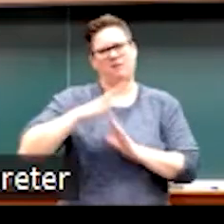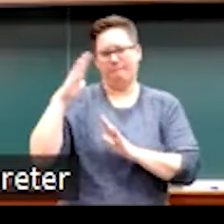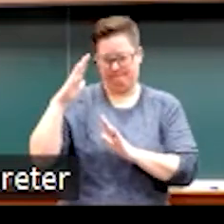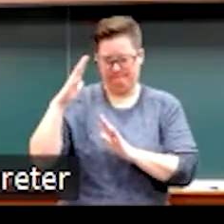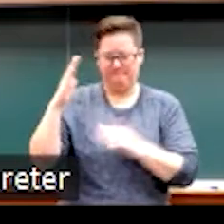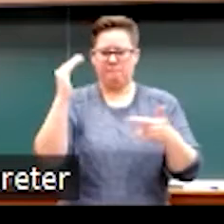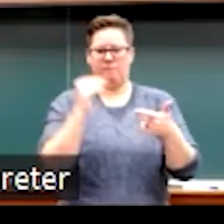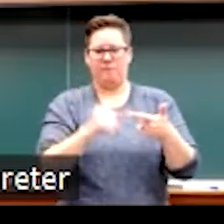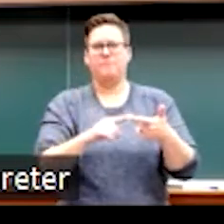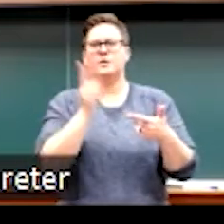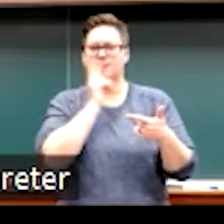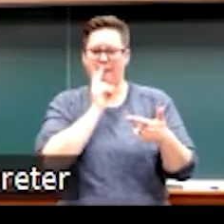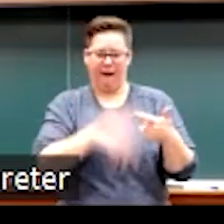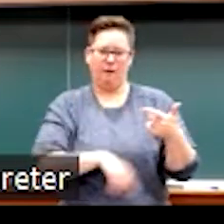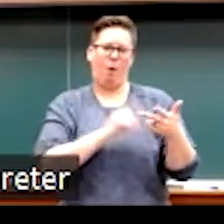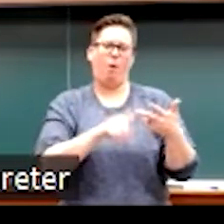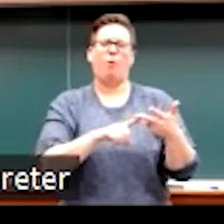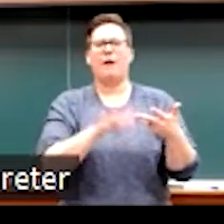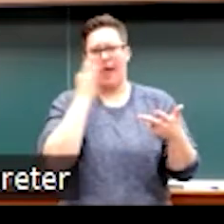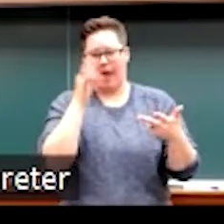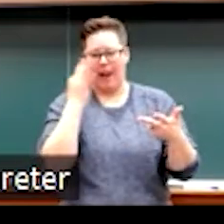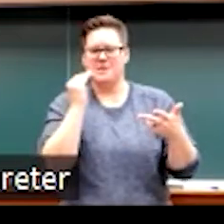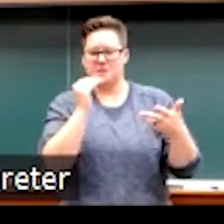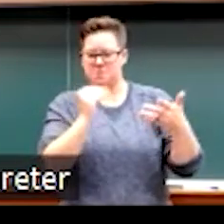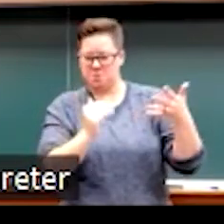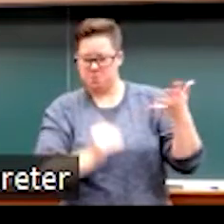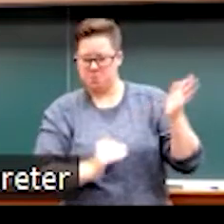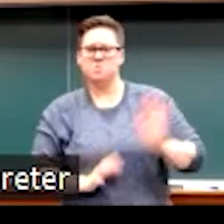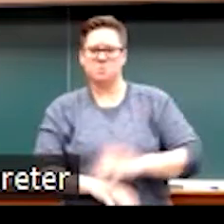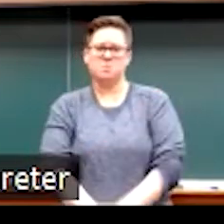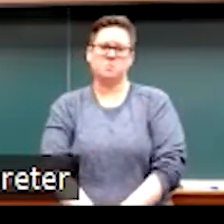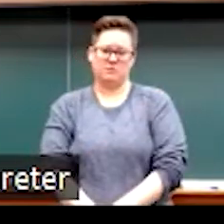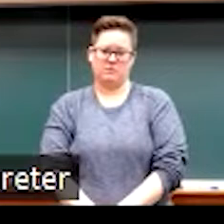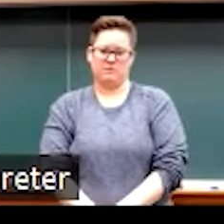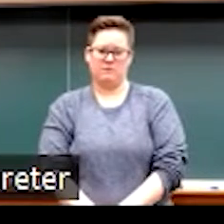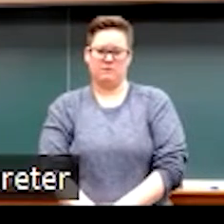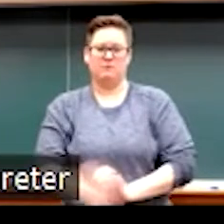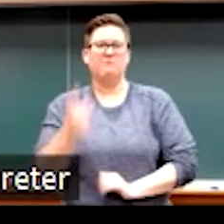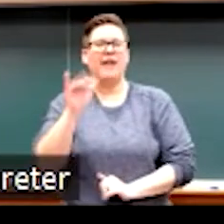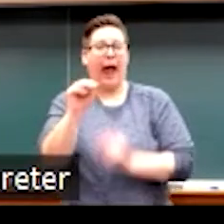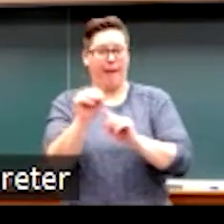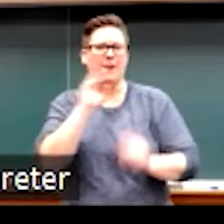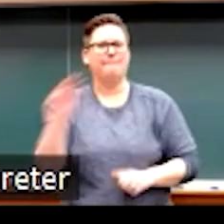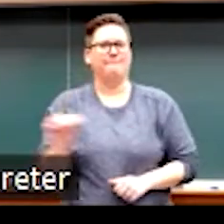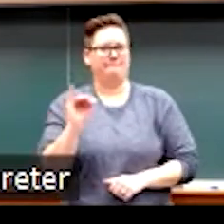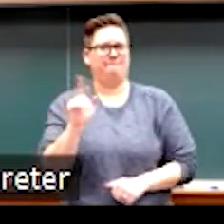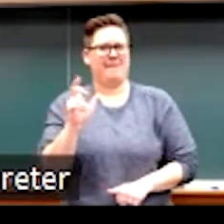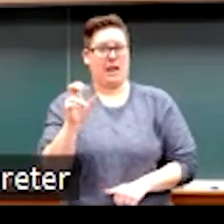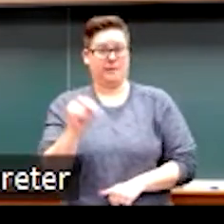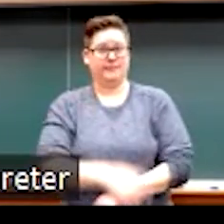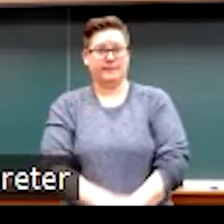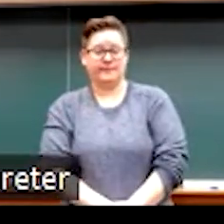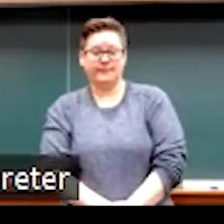common, followed by tobacco and cannabis, and a few others interspersed. And that's in millions that the representation is.